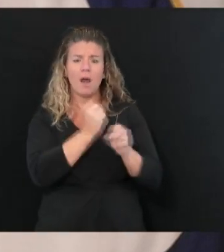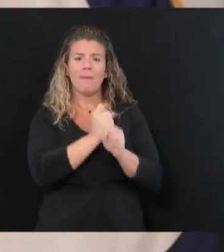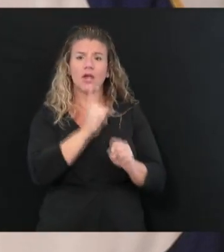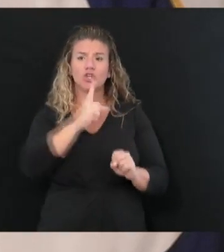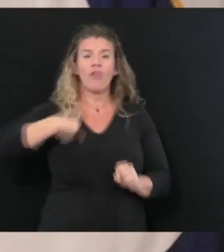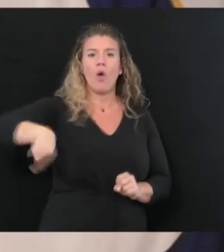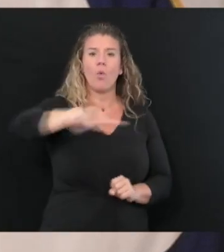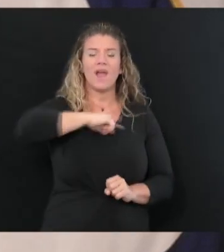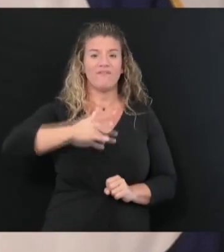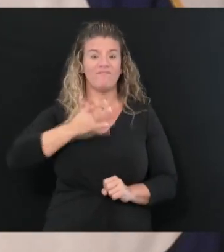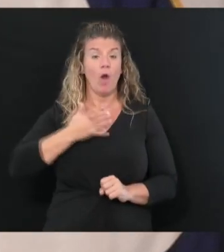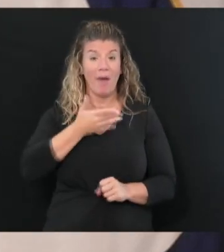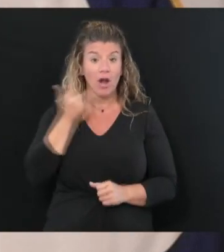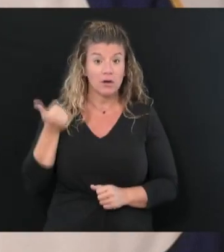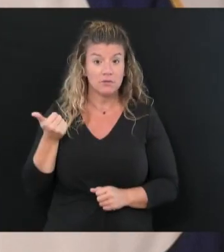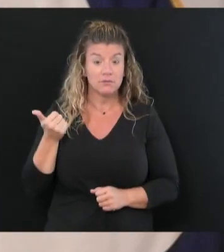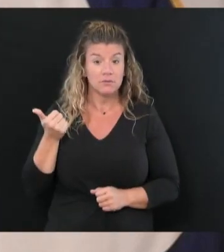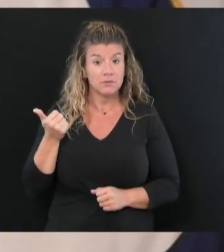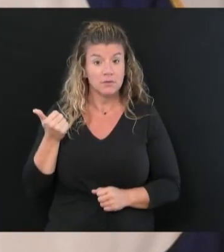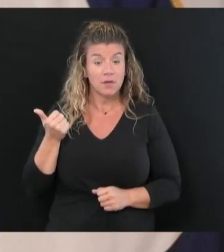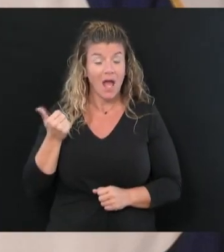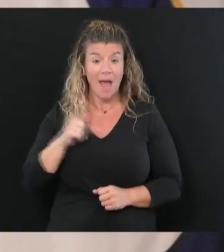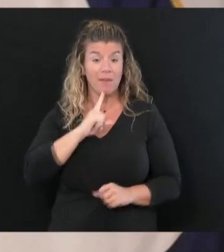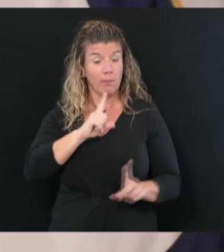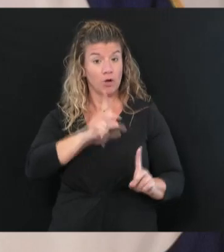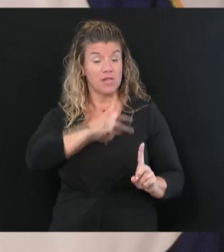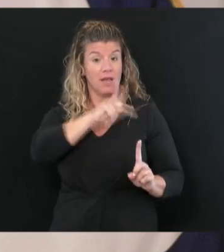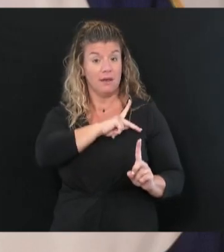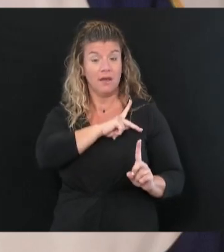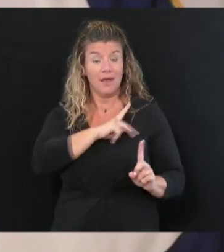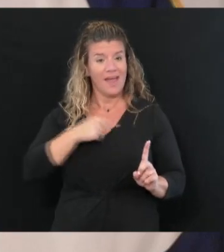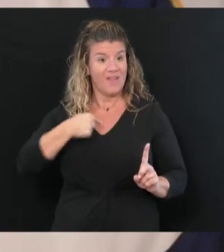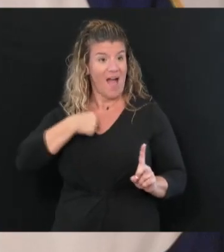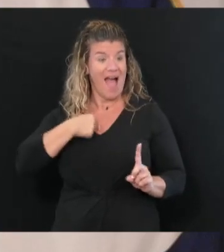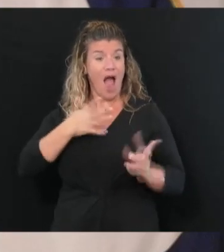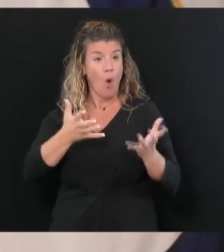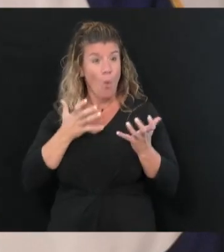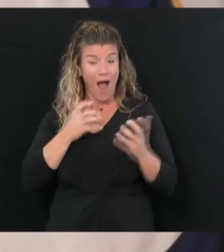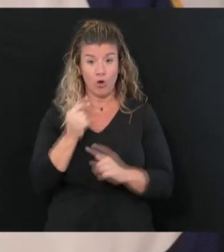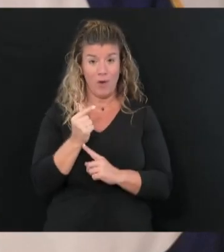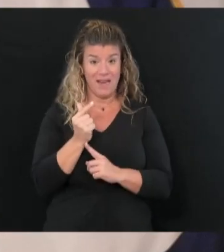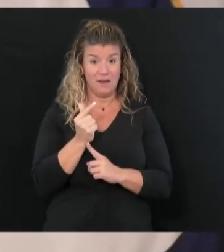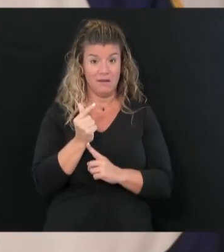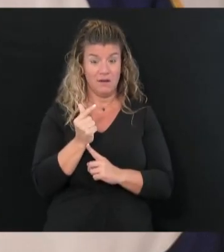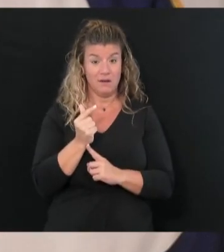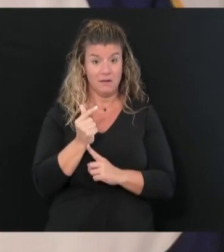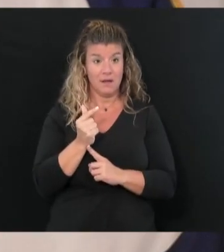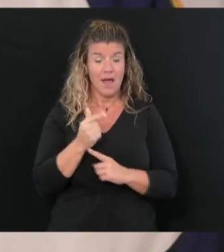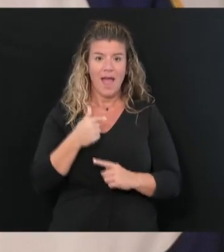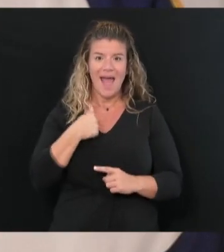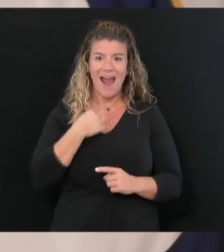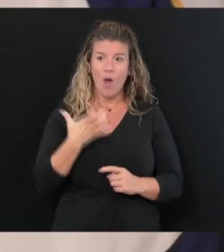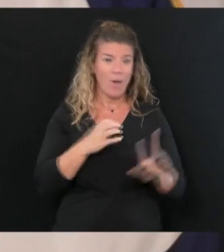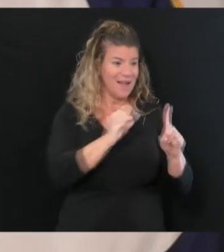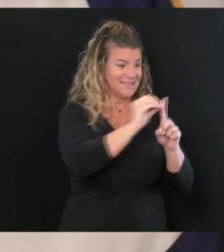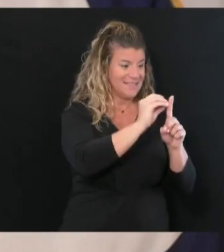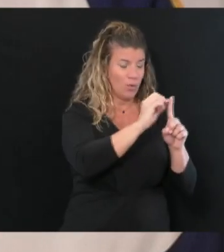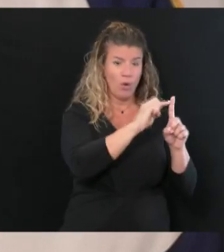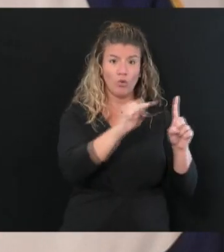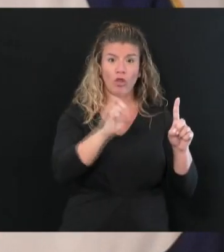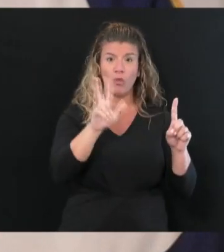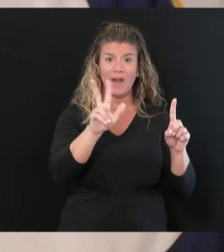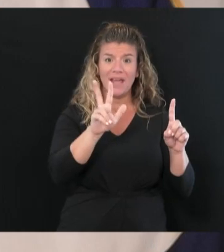standpoint, I personally, if I'm striving to get in the green and I can get in the 0 to 3 category and